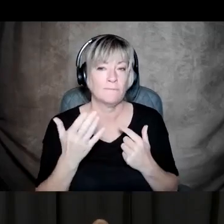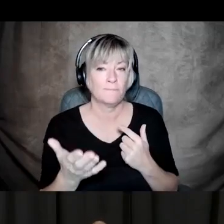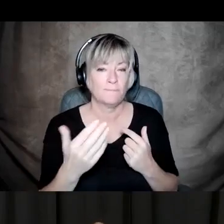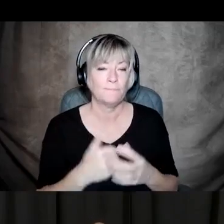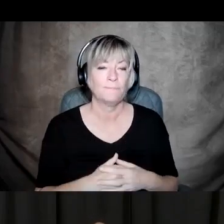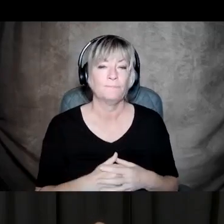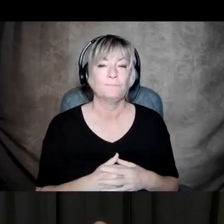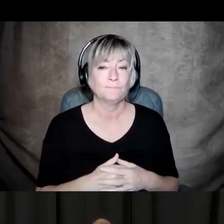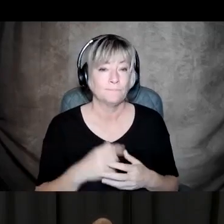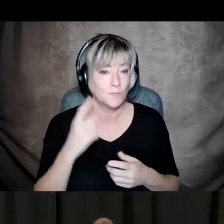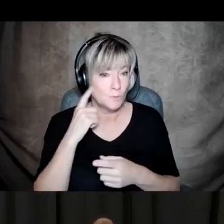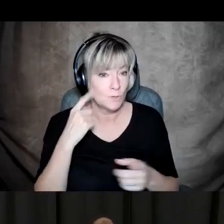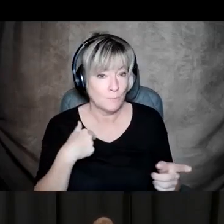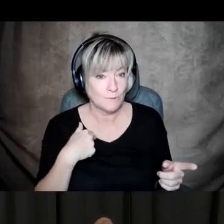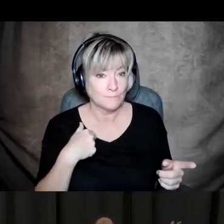Do you hear me?